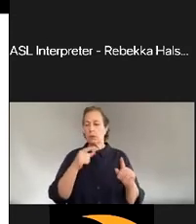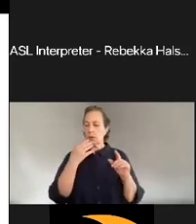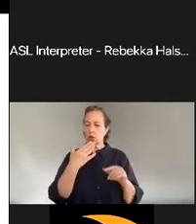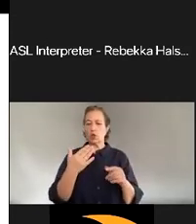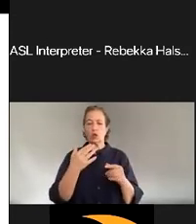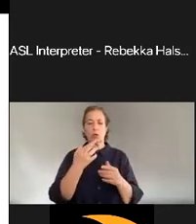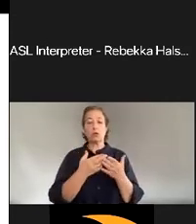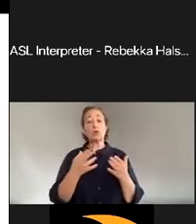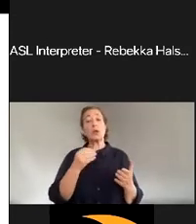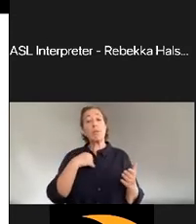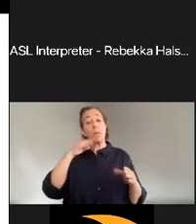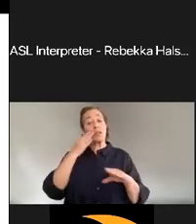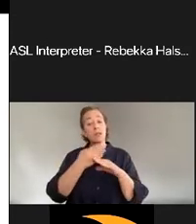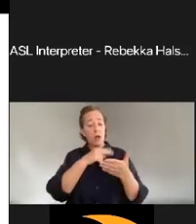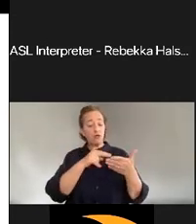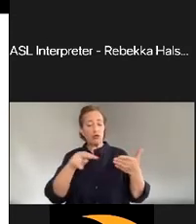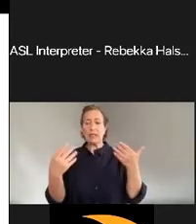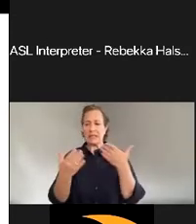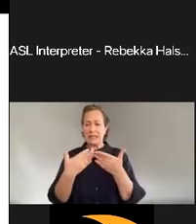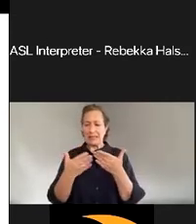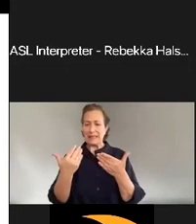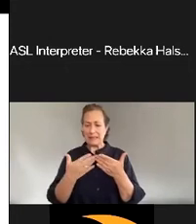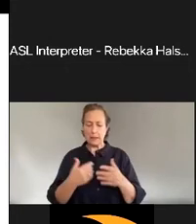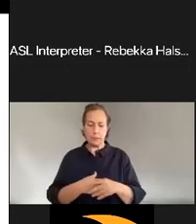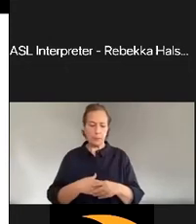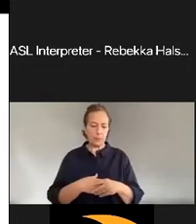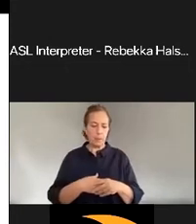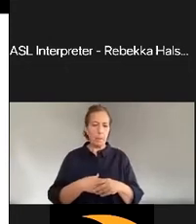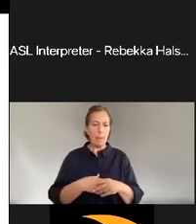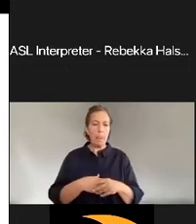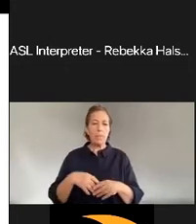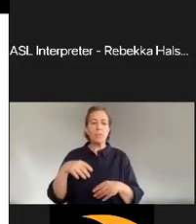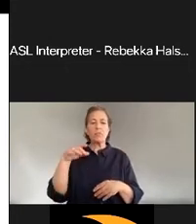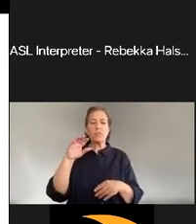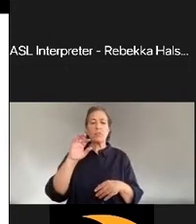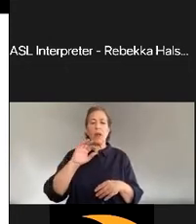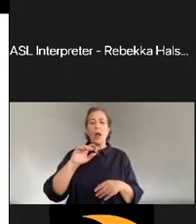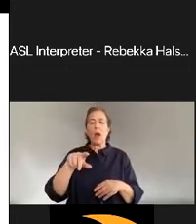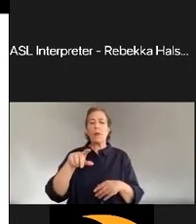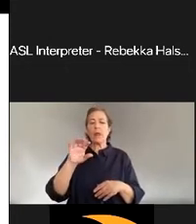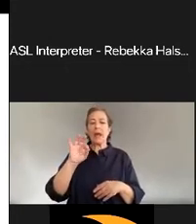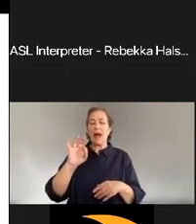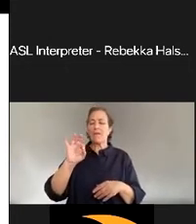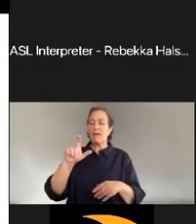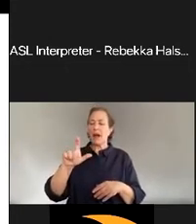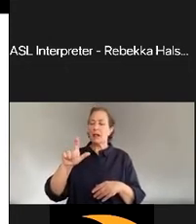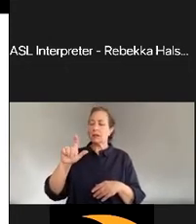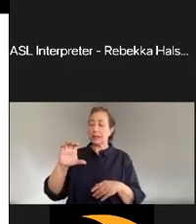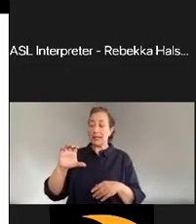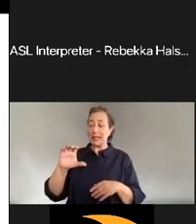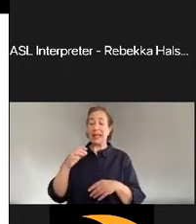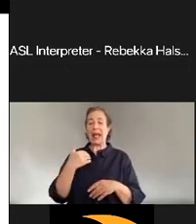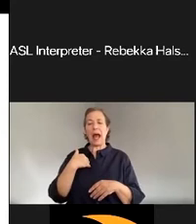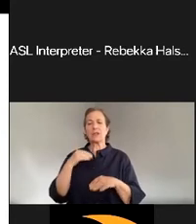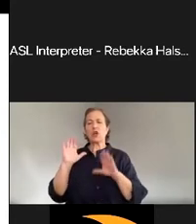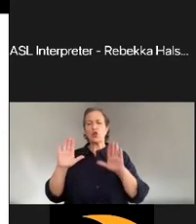read, very easy to follow. The Epilepsy Foundation has a great seizure action plan. And different states